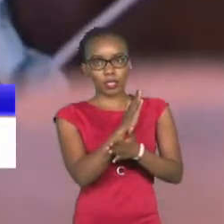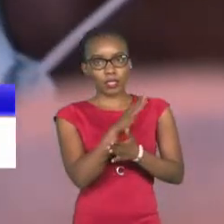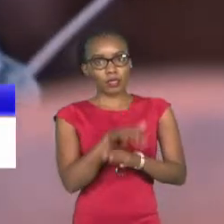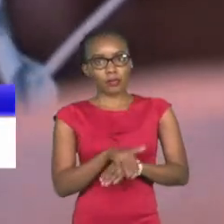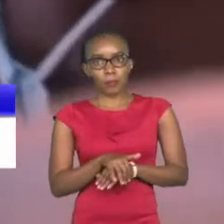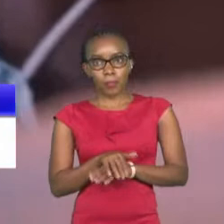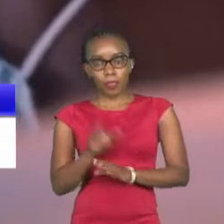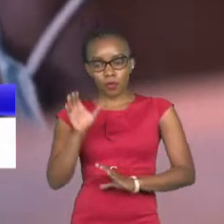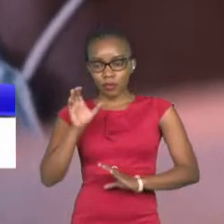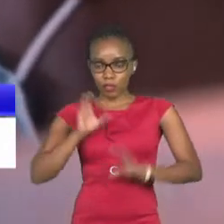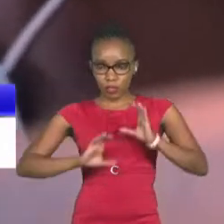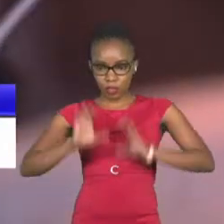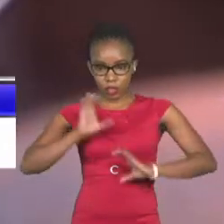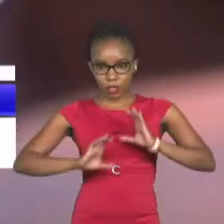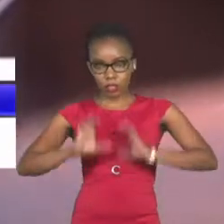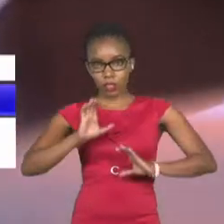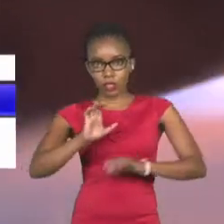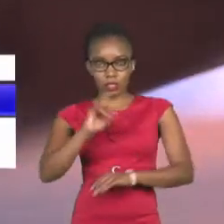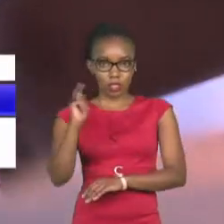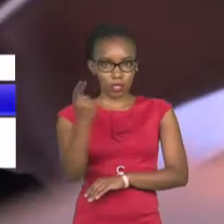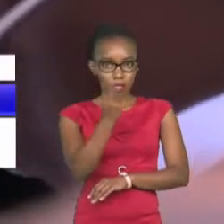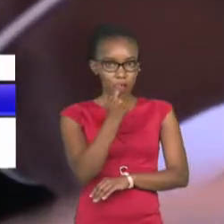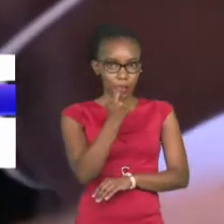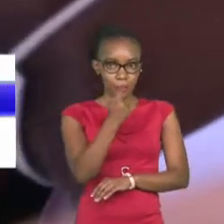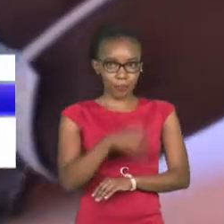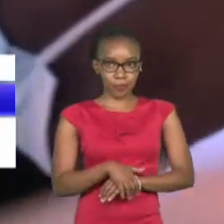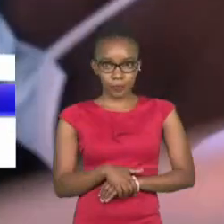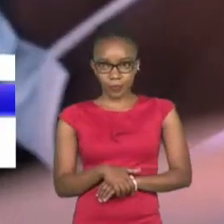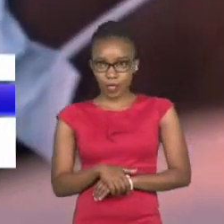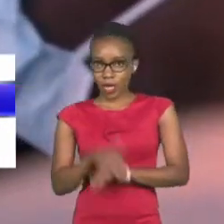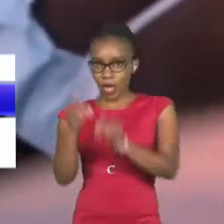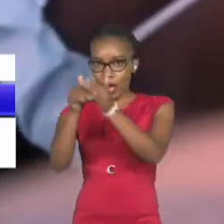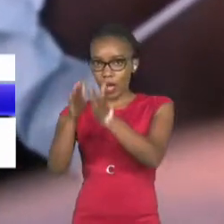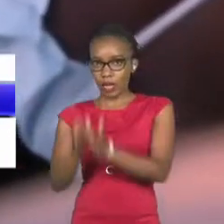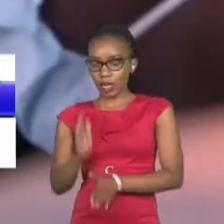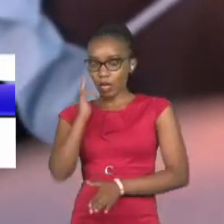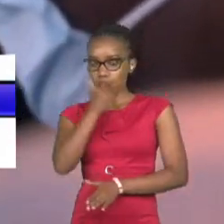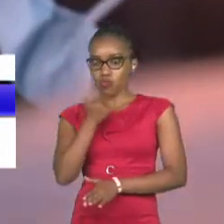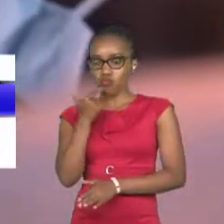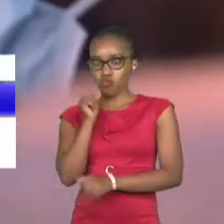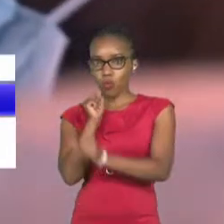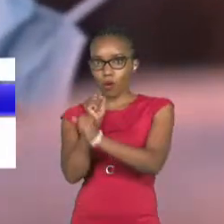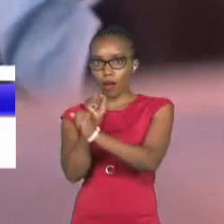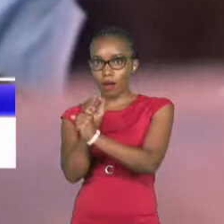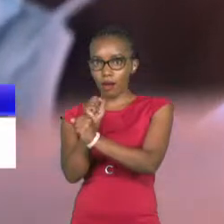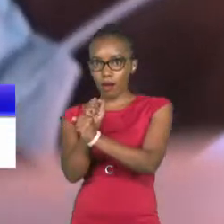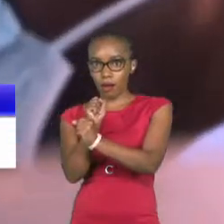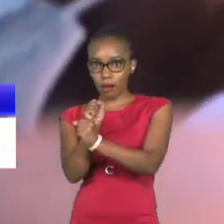za wananchi wa taifa hili letu la Kenya, kiongozi ambaye amefanya kazi